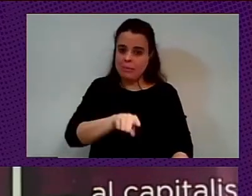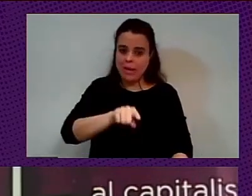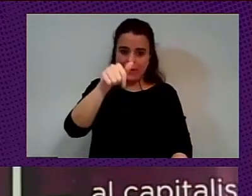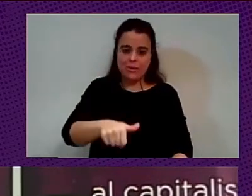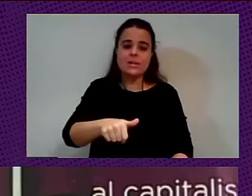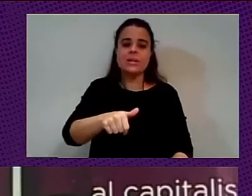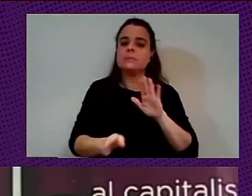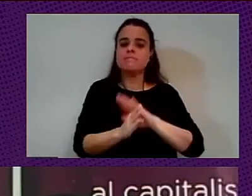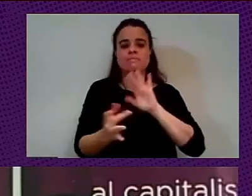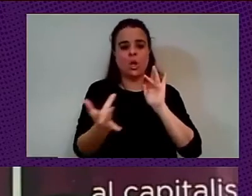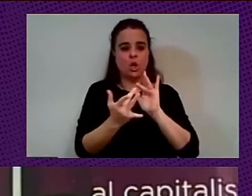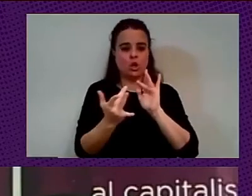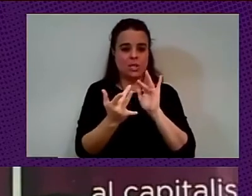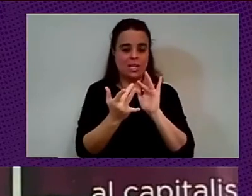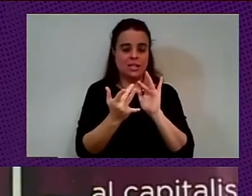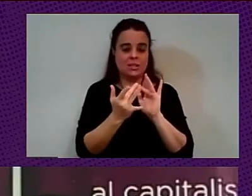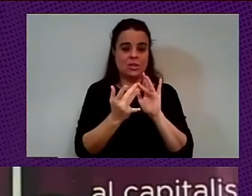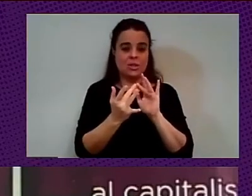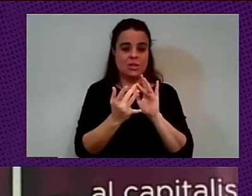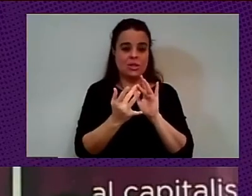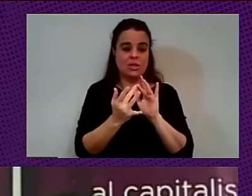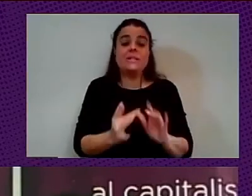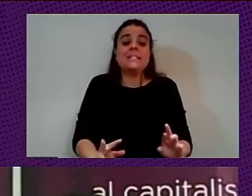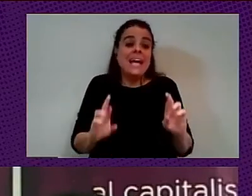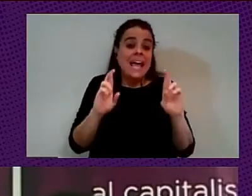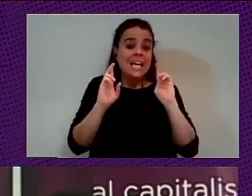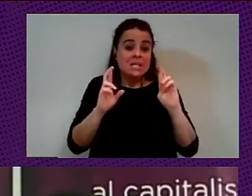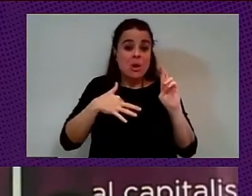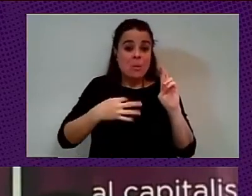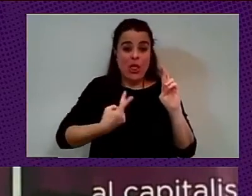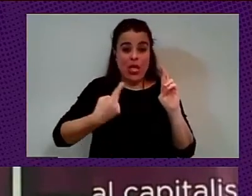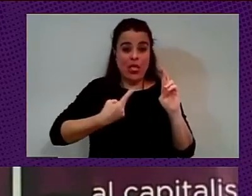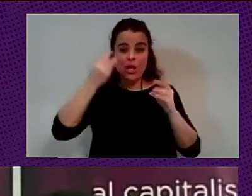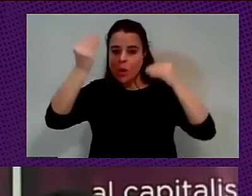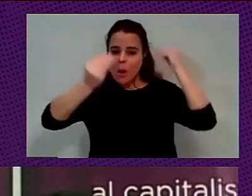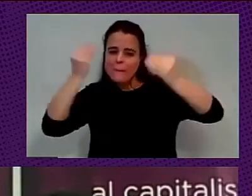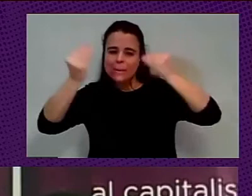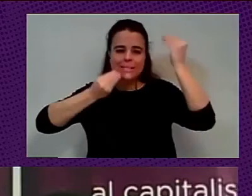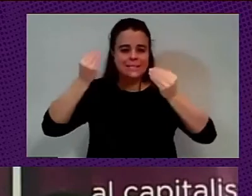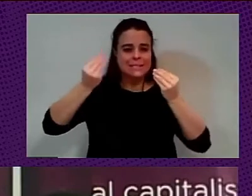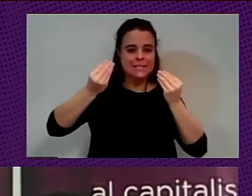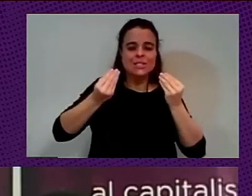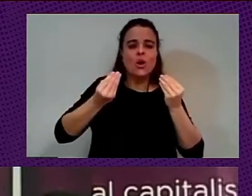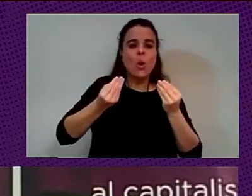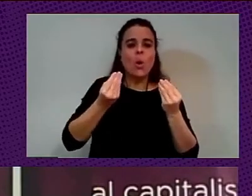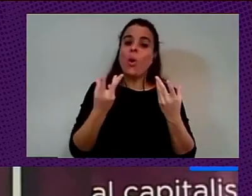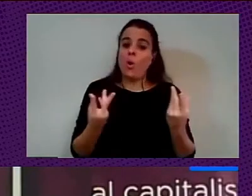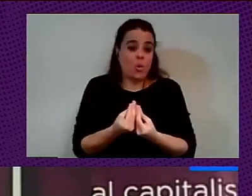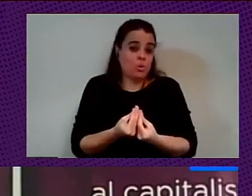and try to build a better world, maybe. Absolutely. Yes. I look forward to the next speaker.